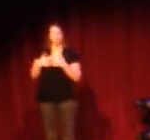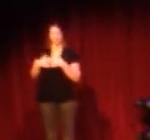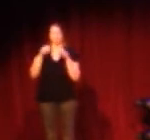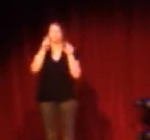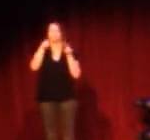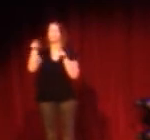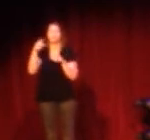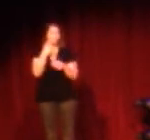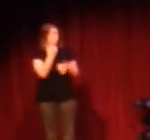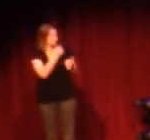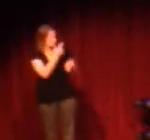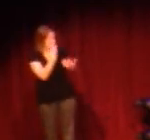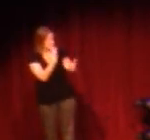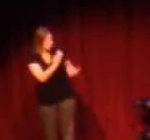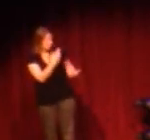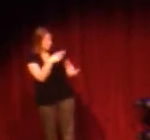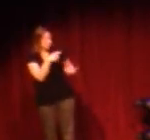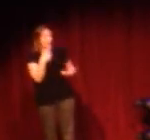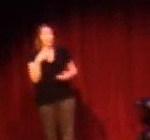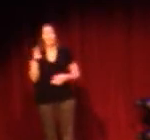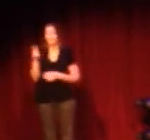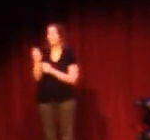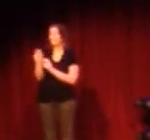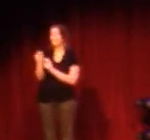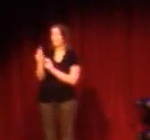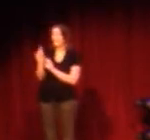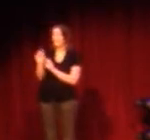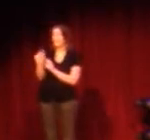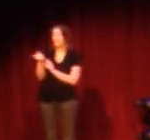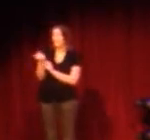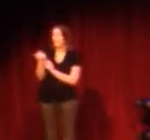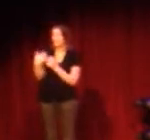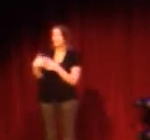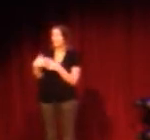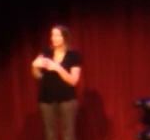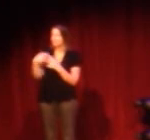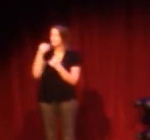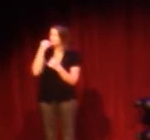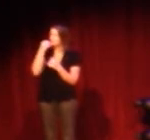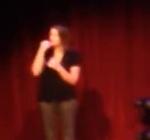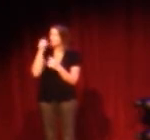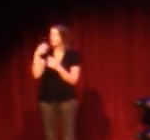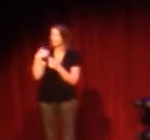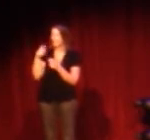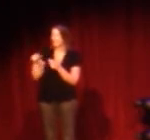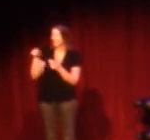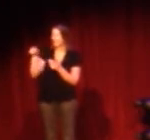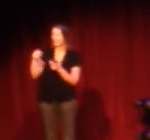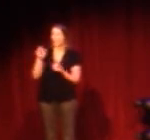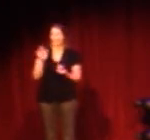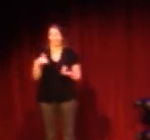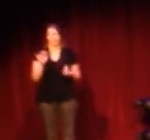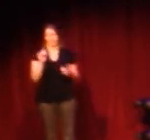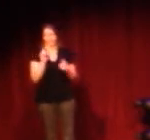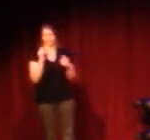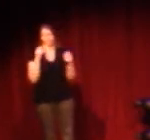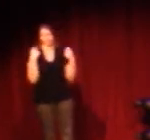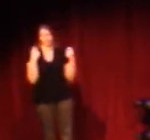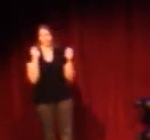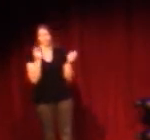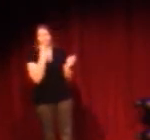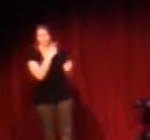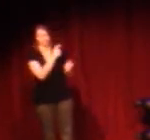is there what you're looking for? I go, yeah, the vending machine. And I'm no longer allowed in that gym.